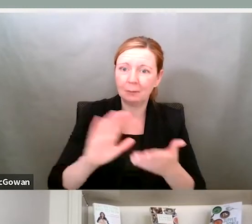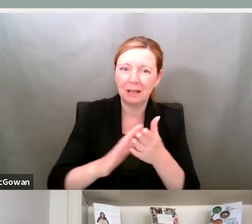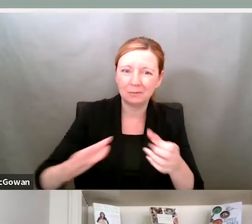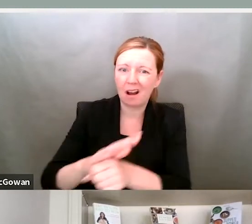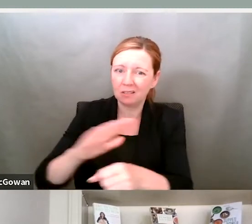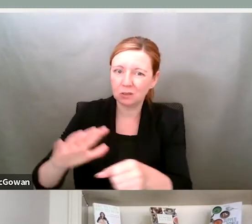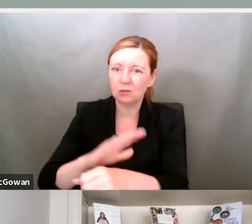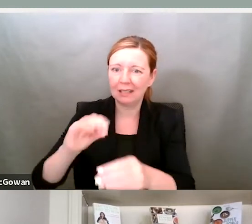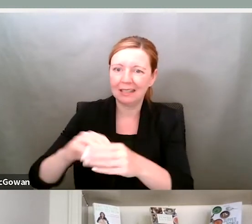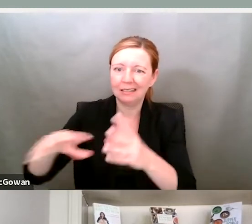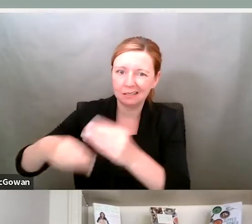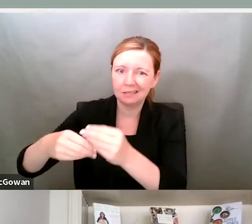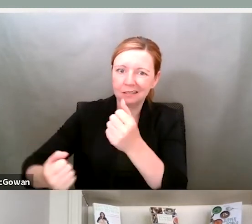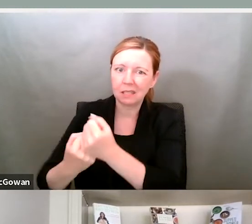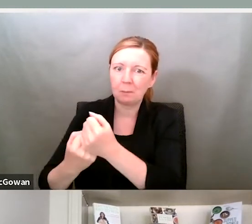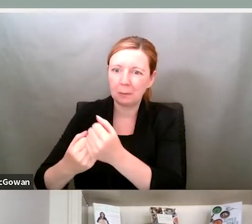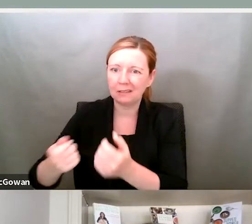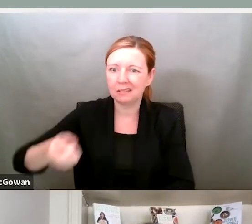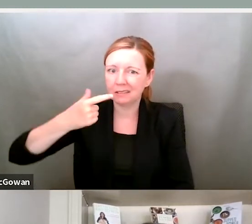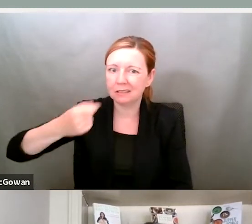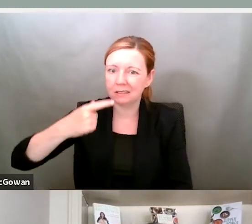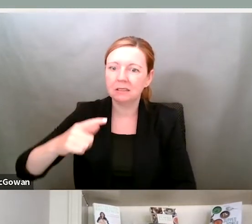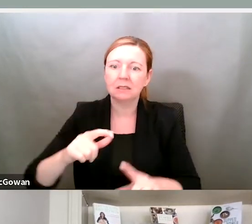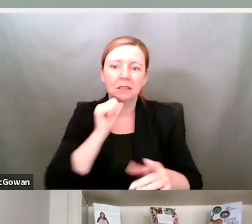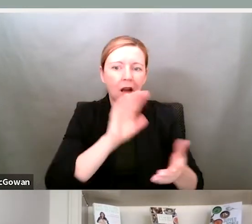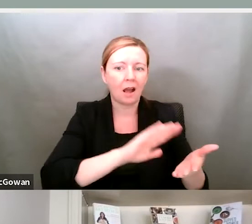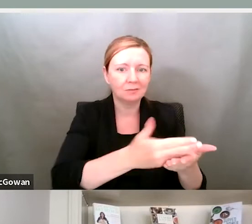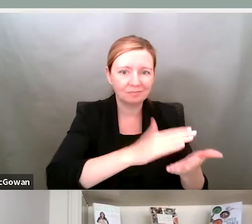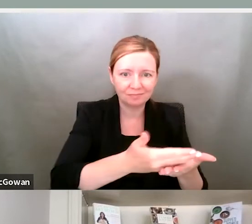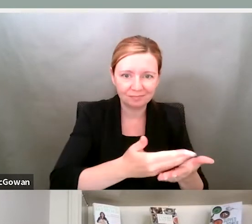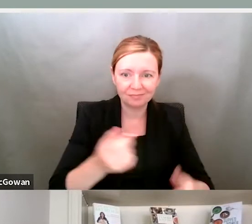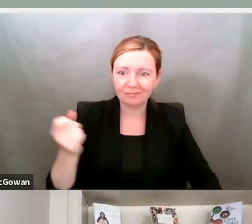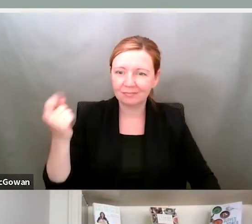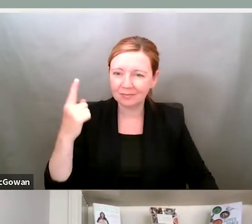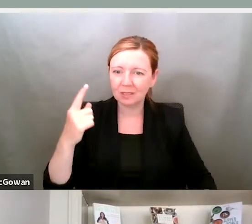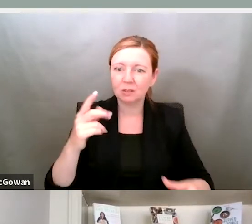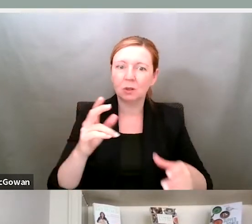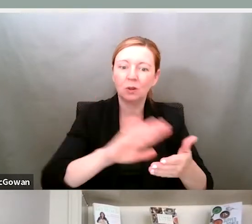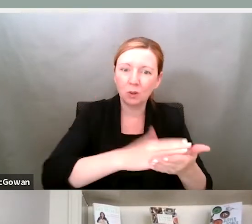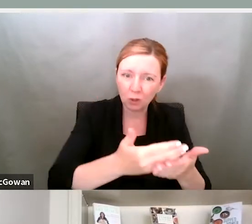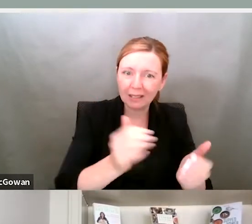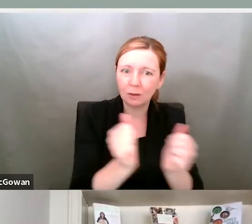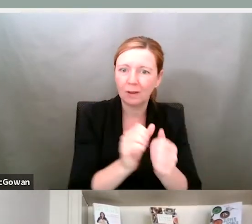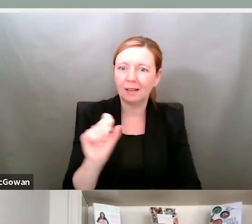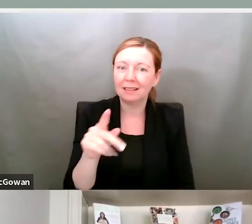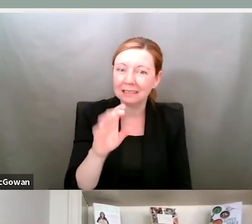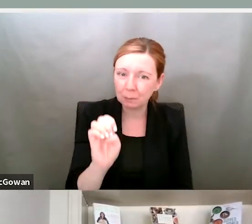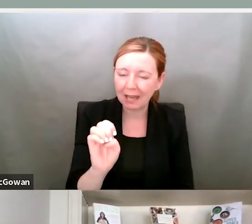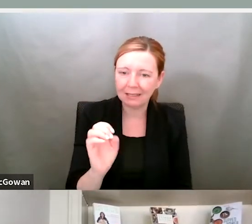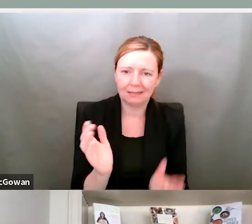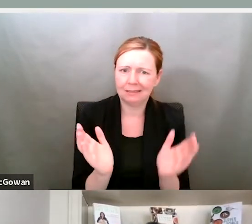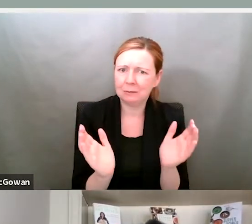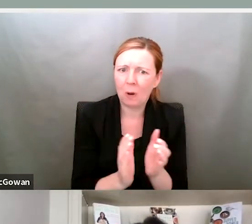and taking supplements, not culinary use. So in your food, again, we're looking at these smaller